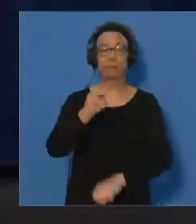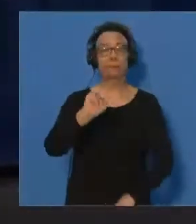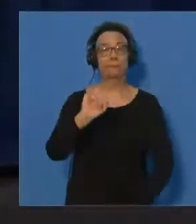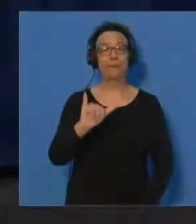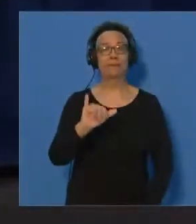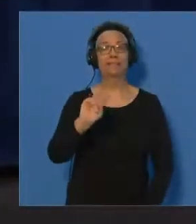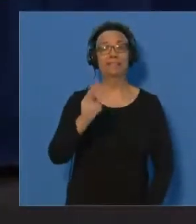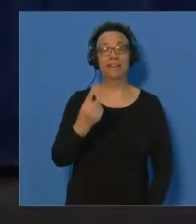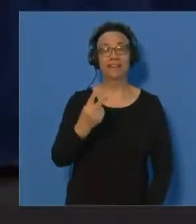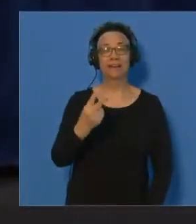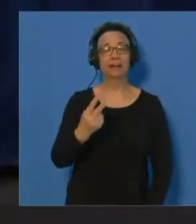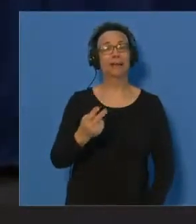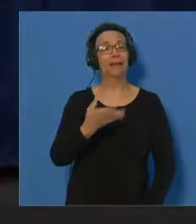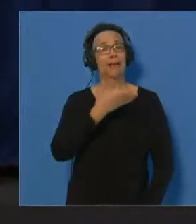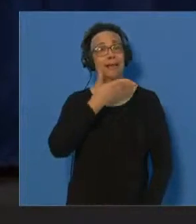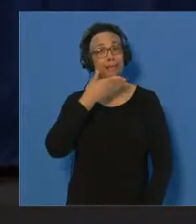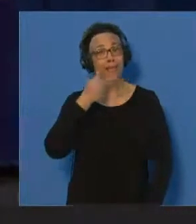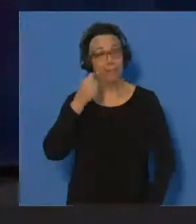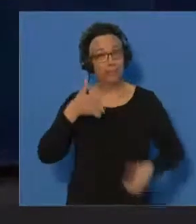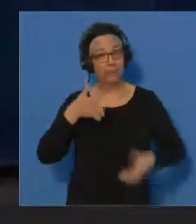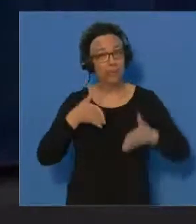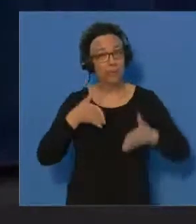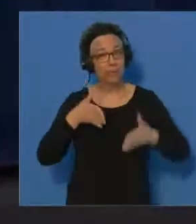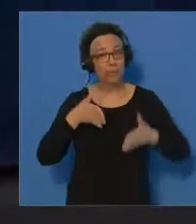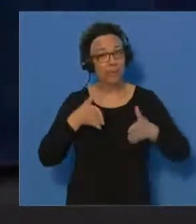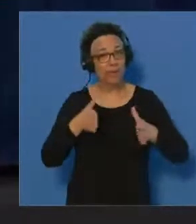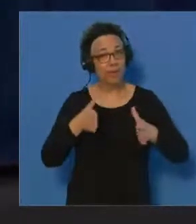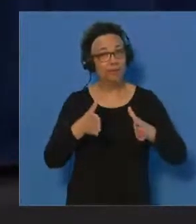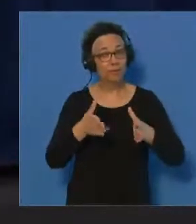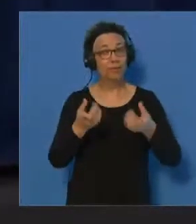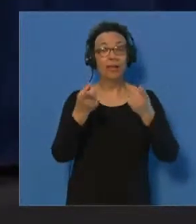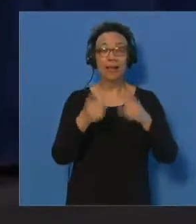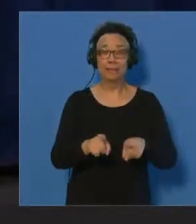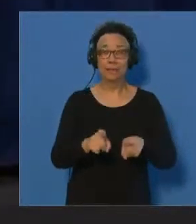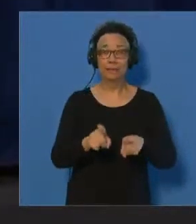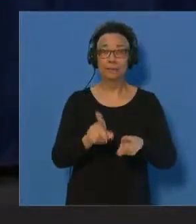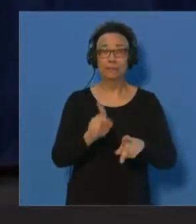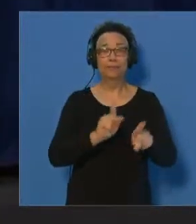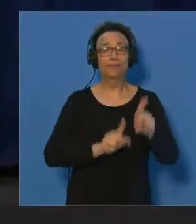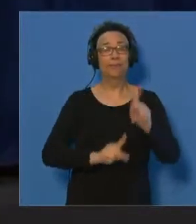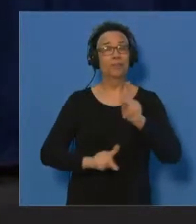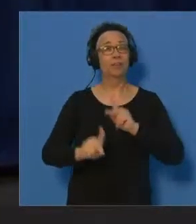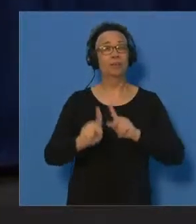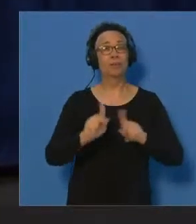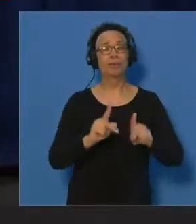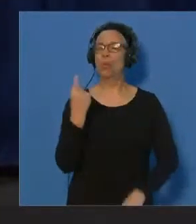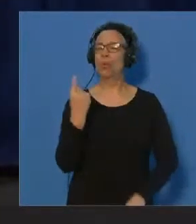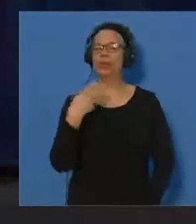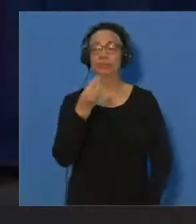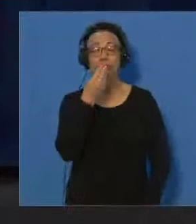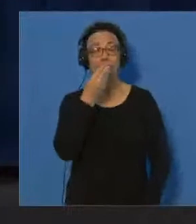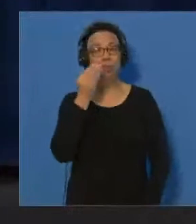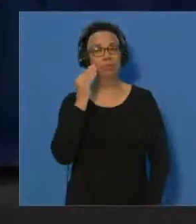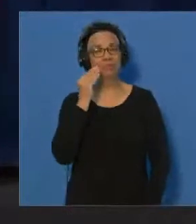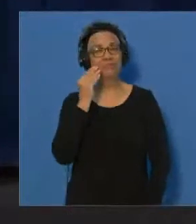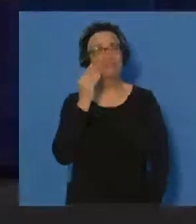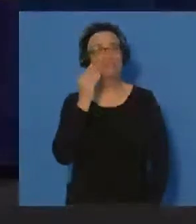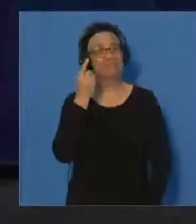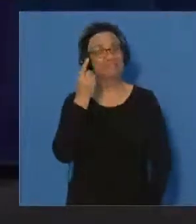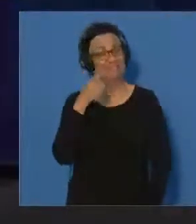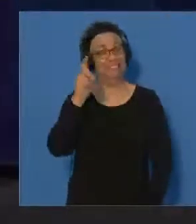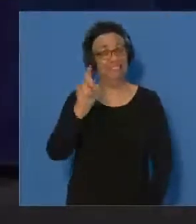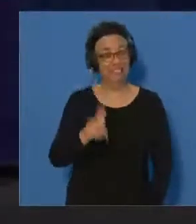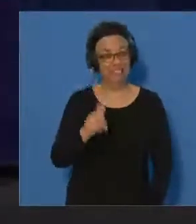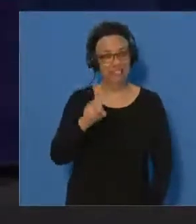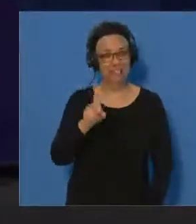And the best way to ensure that happens is for people to only leave their houses for essentials and